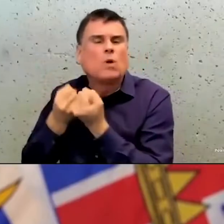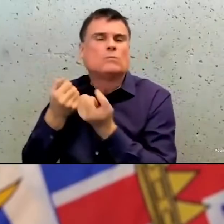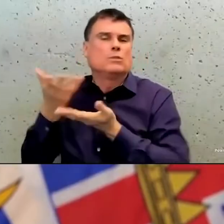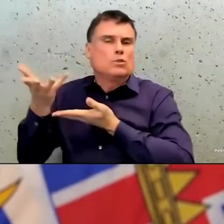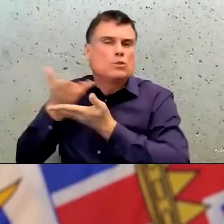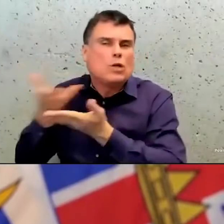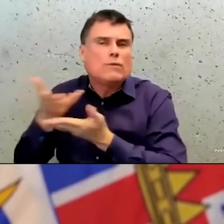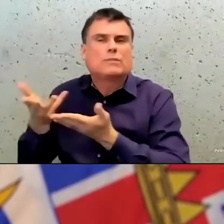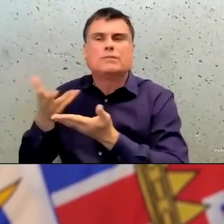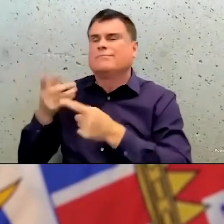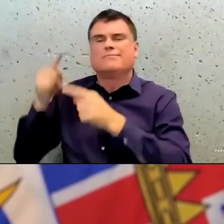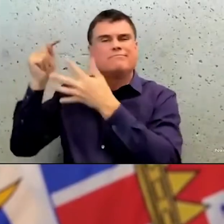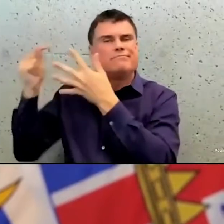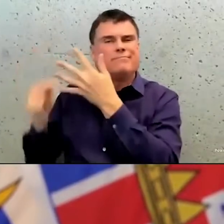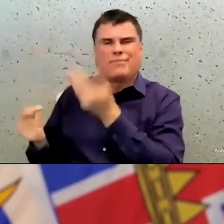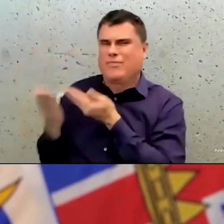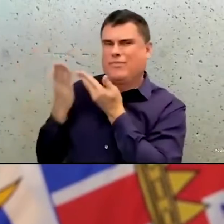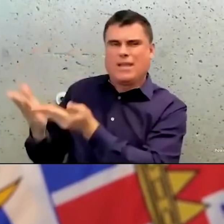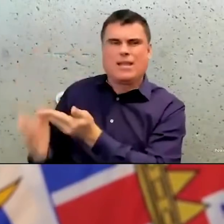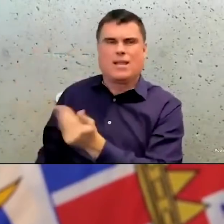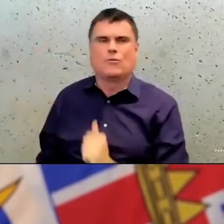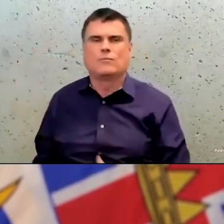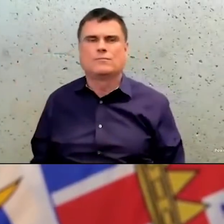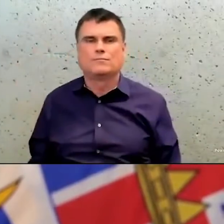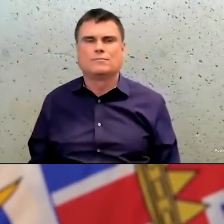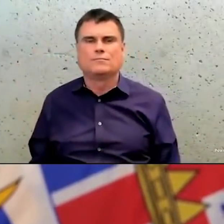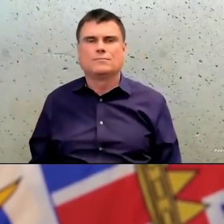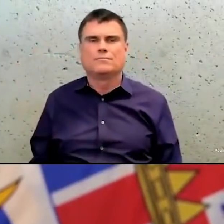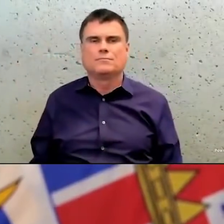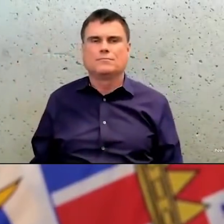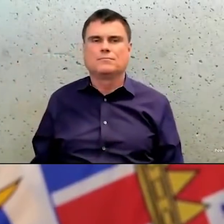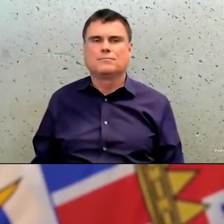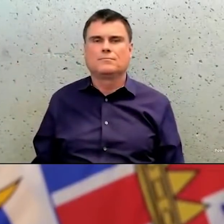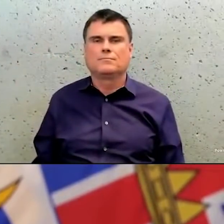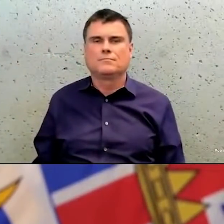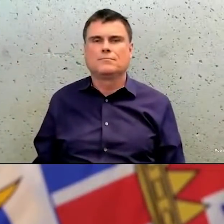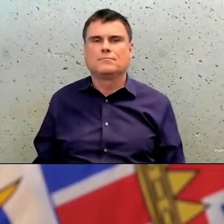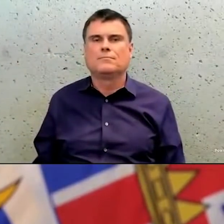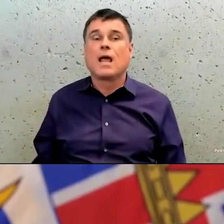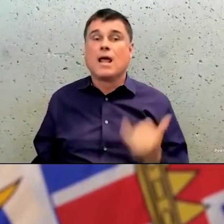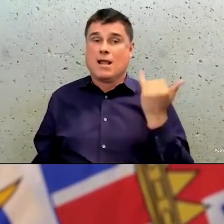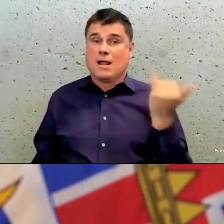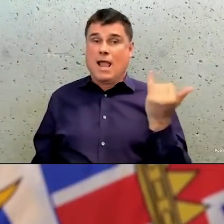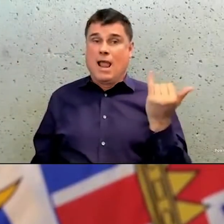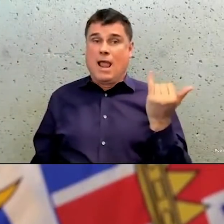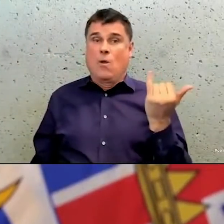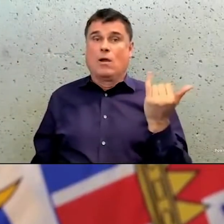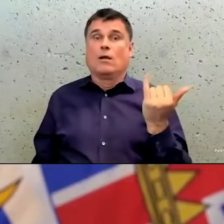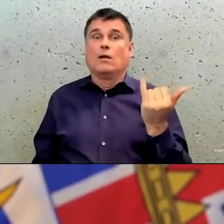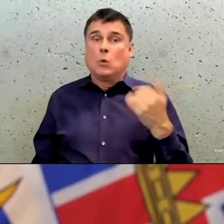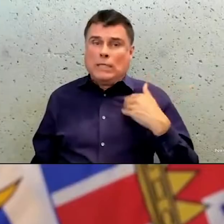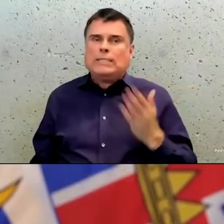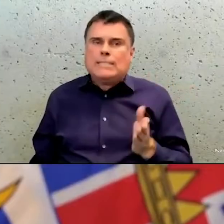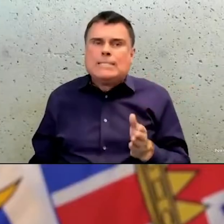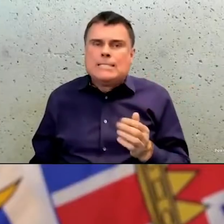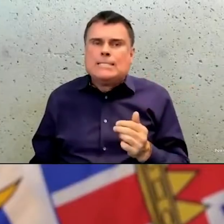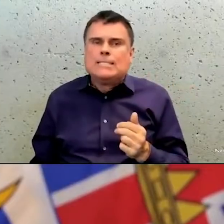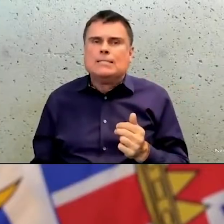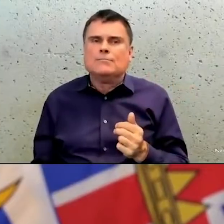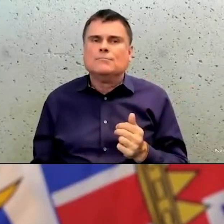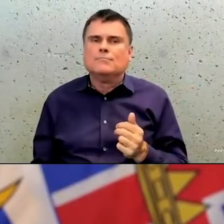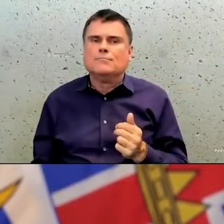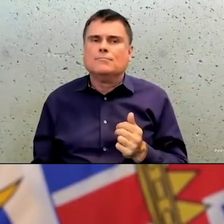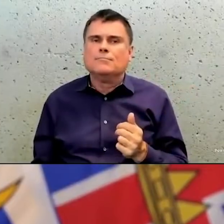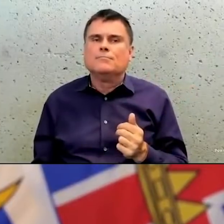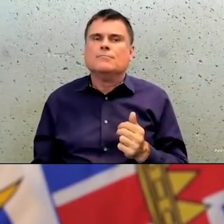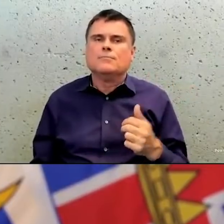We do have light, as I said, at the end of this tunnel, and one of the important things that we have is ongoing tools that help us protect each